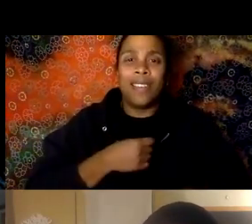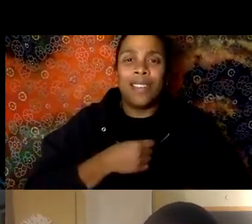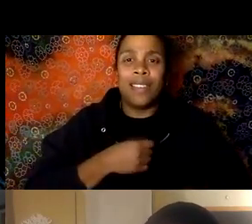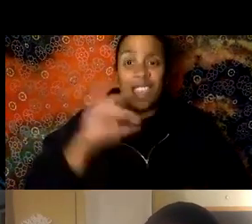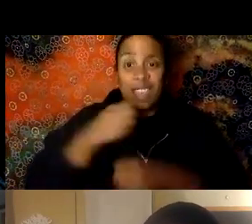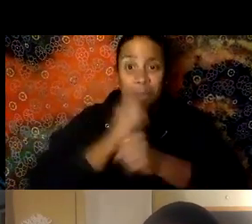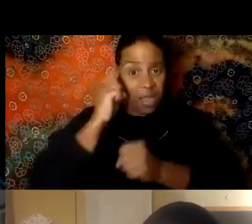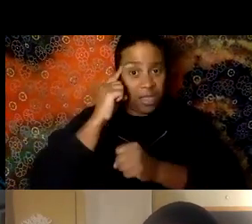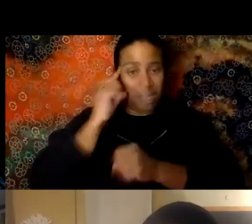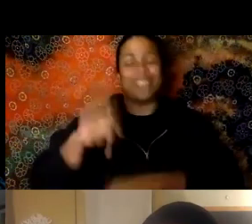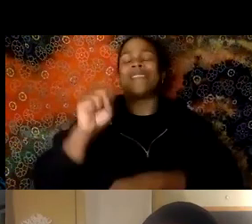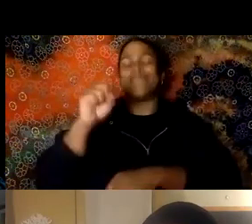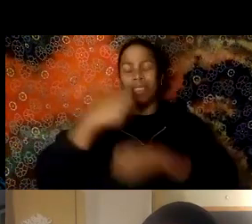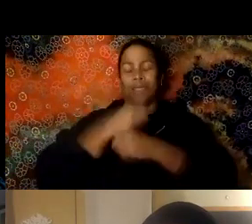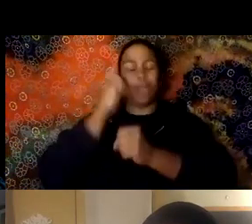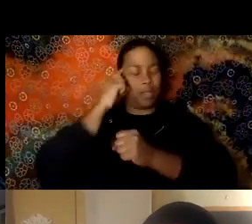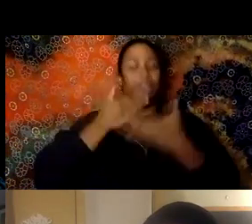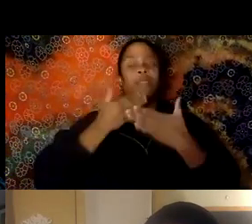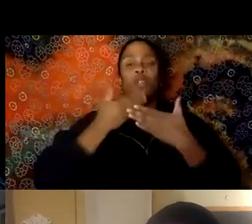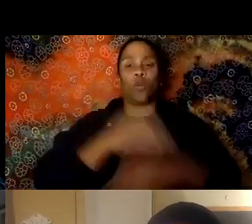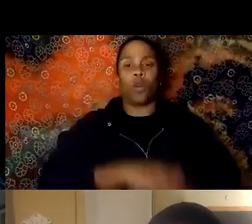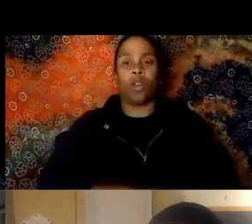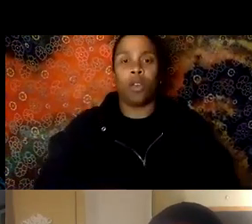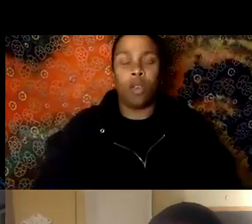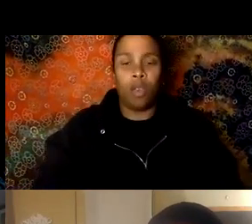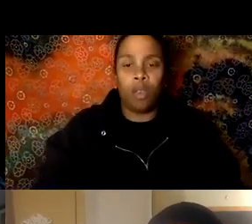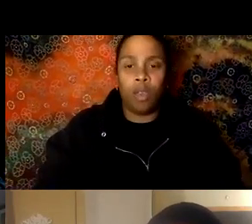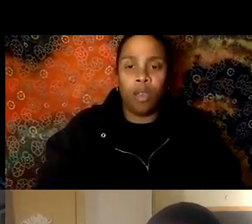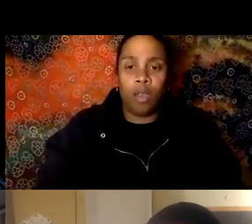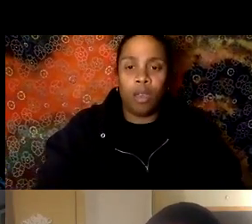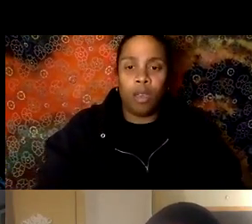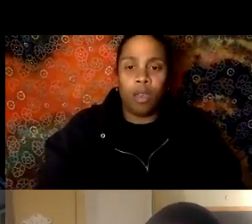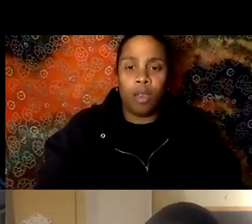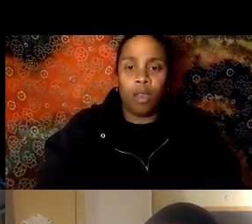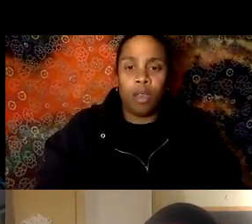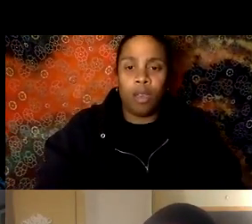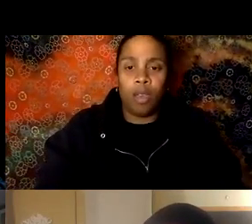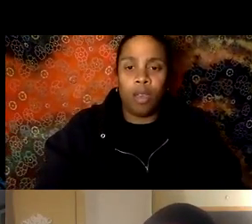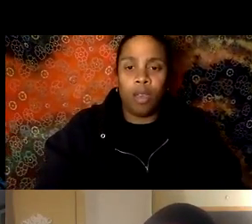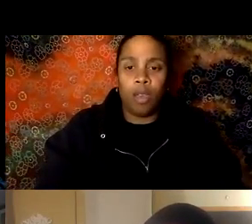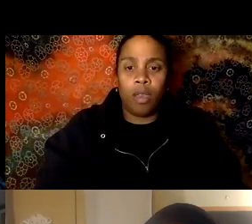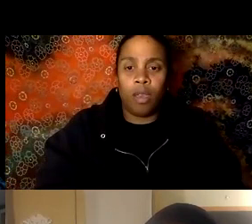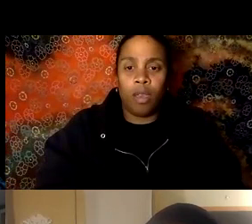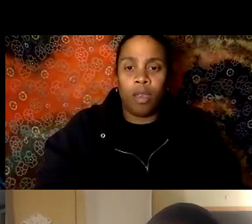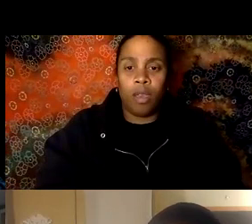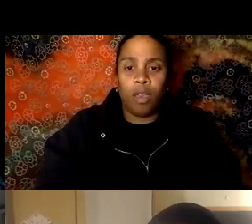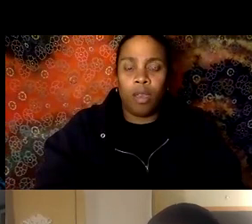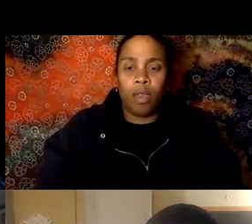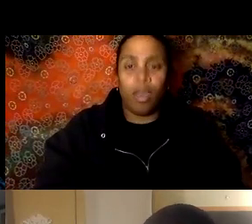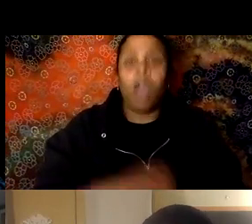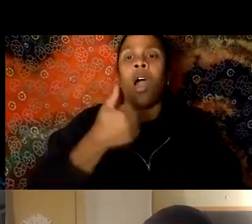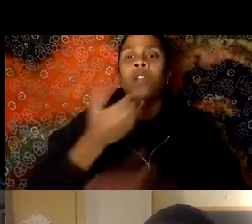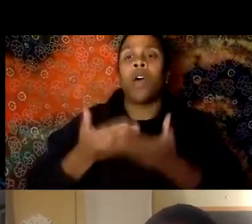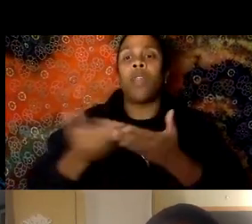sense? Yes, it does. Yeah, you guys are awesome. Great. So, and here's another thing that